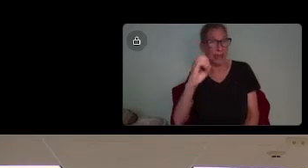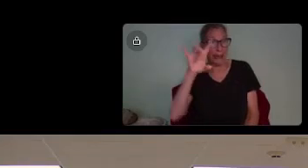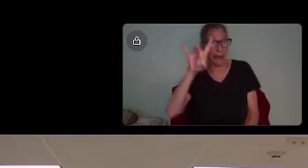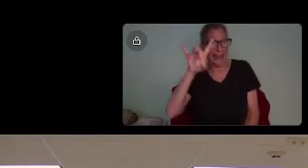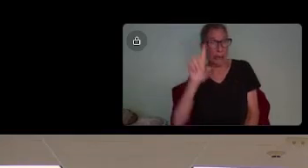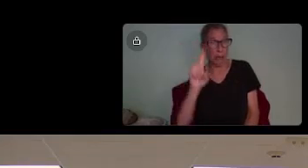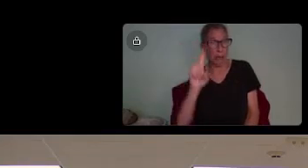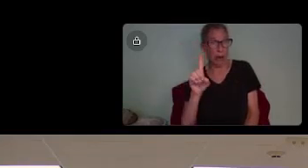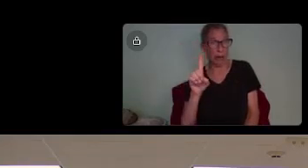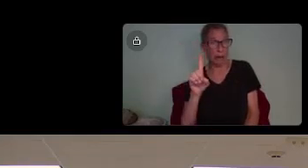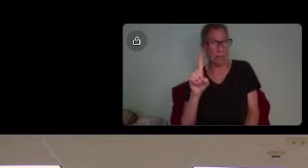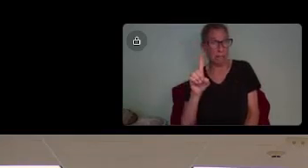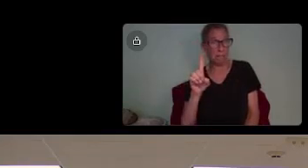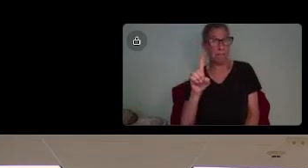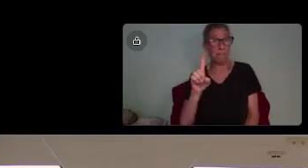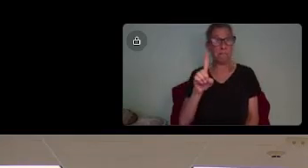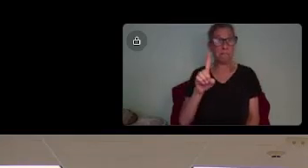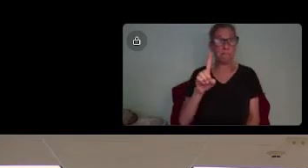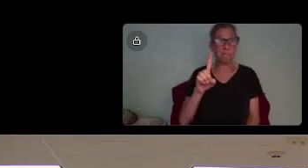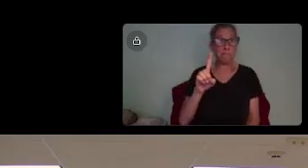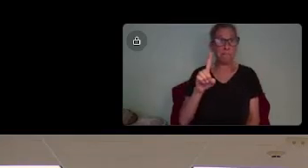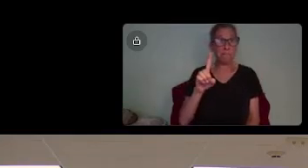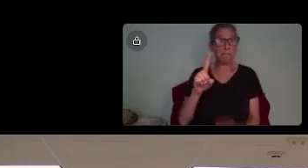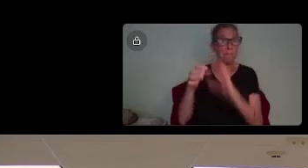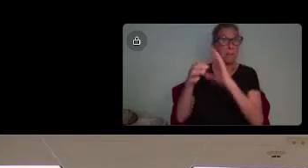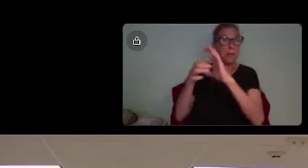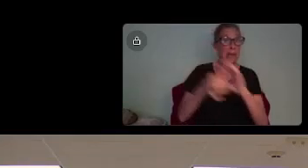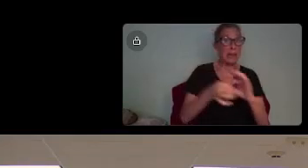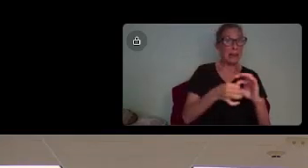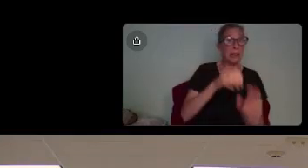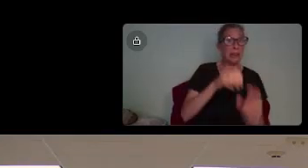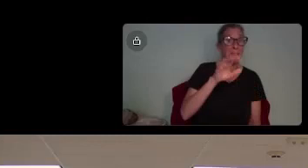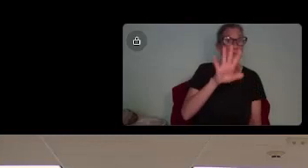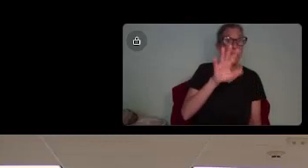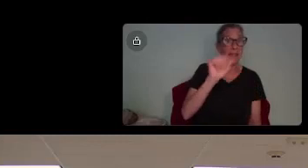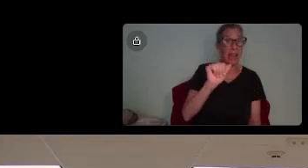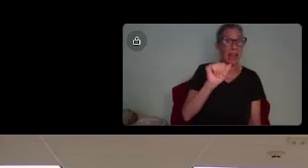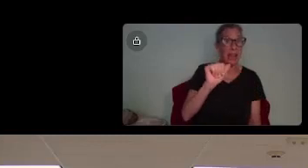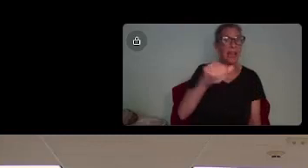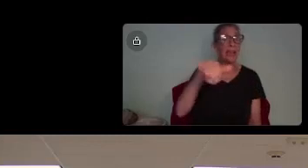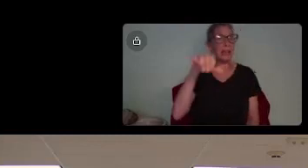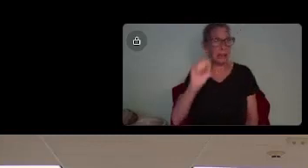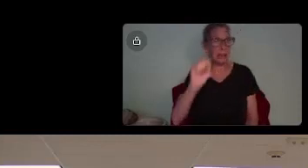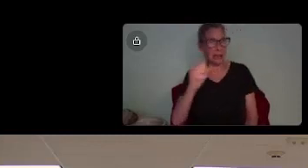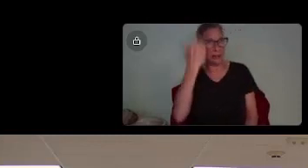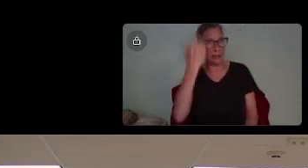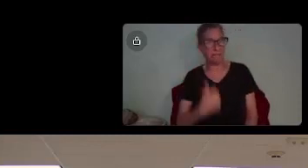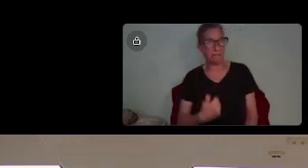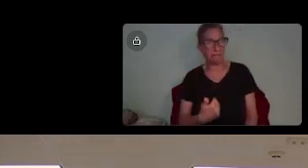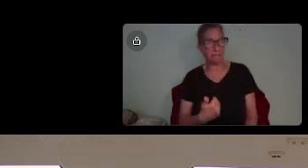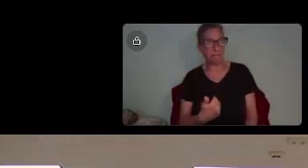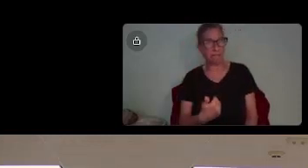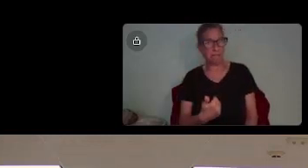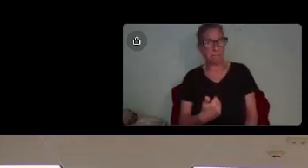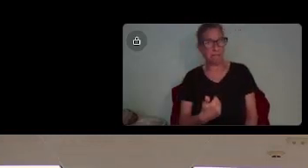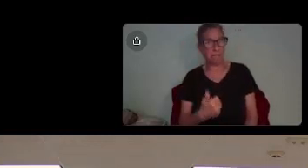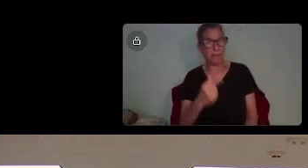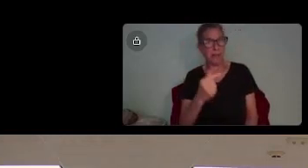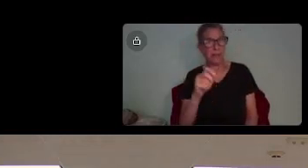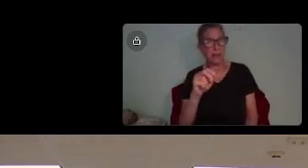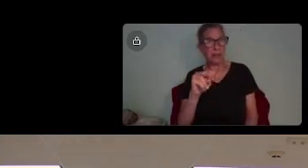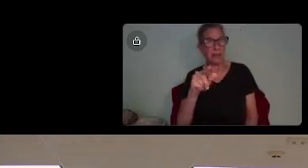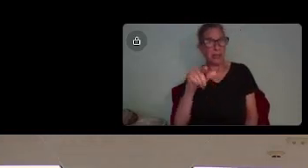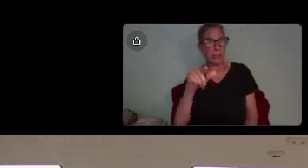G1374081. Is there a motion with respect to 5A on the agenda? Yes, Madam Chair, this is Cancinelli, and